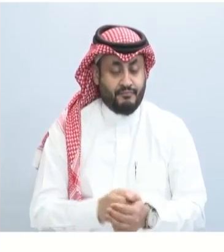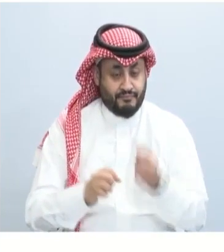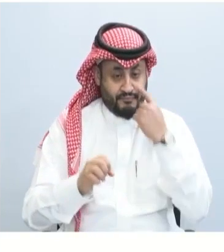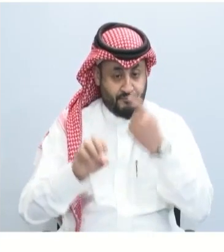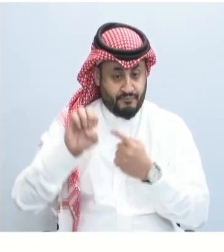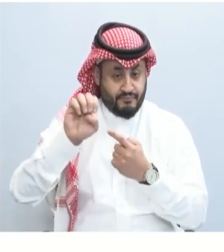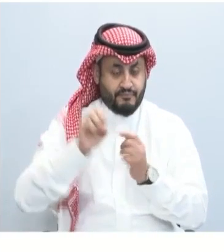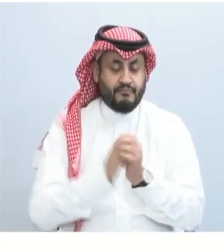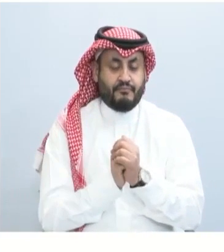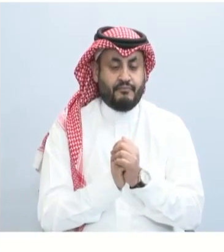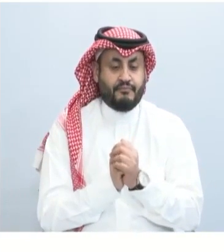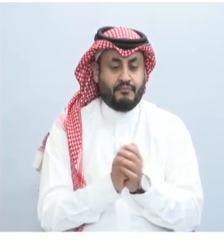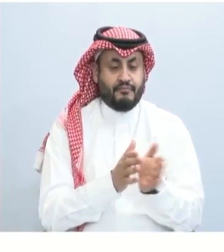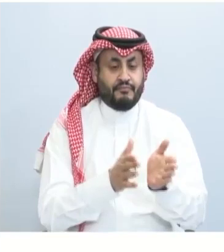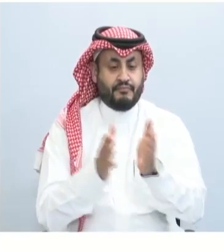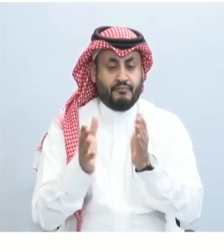Cheese.